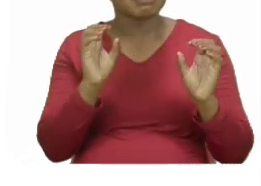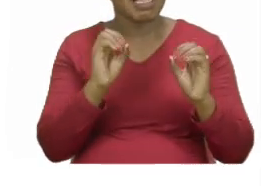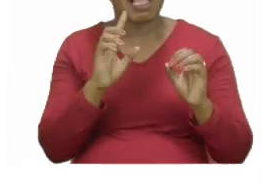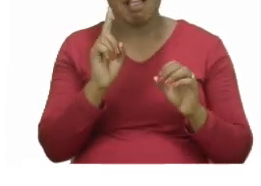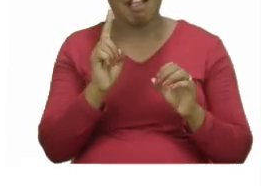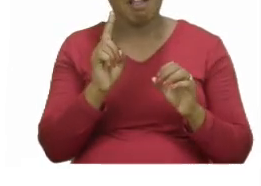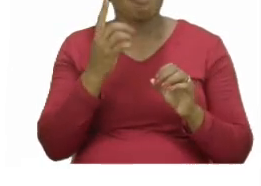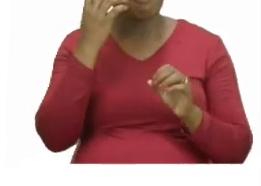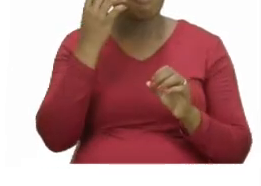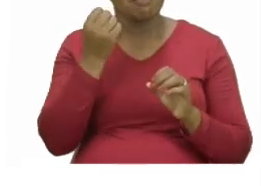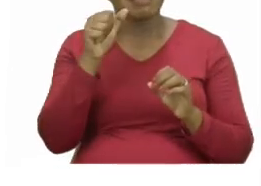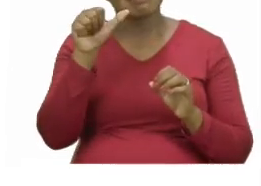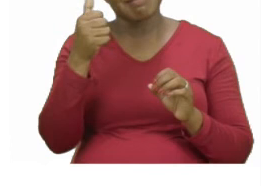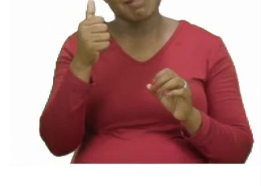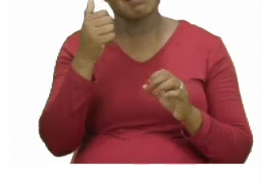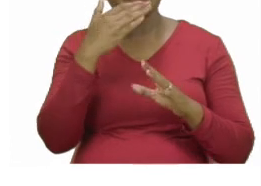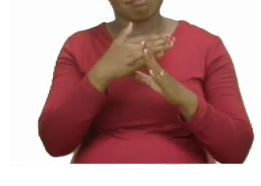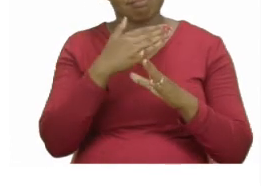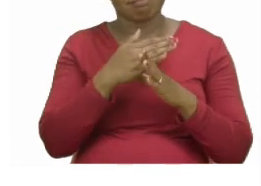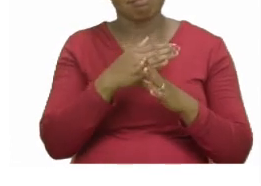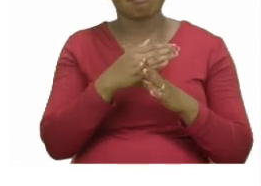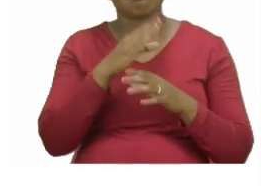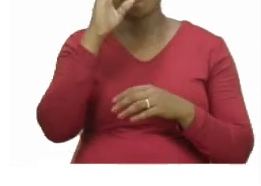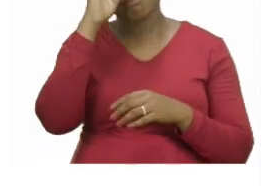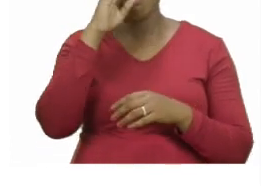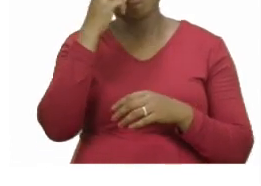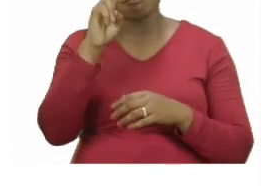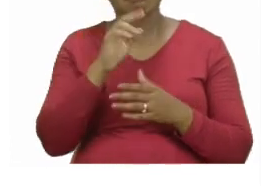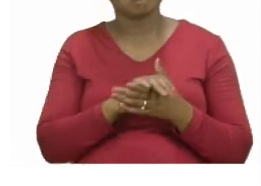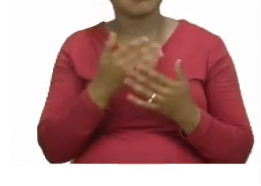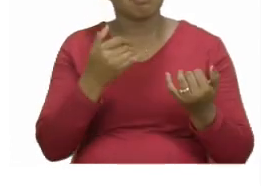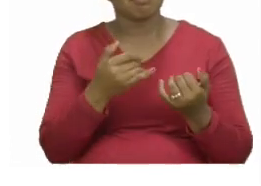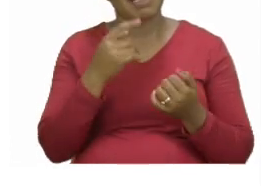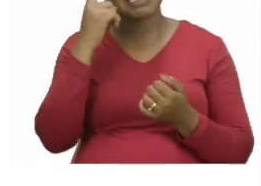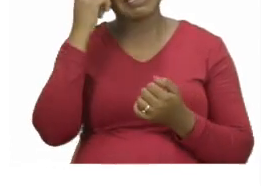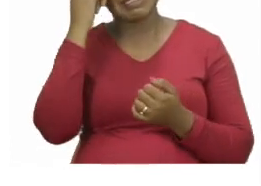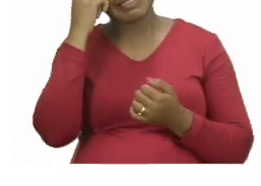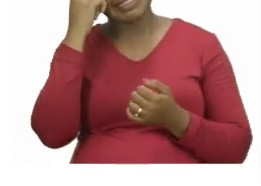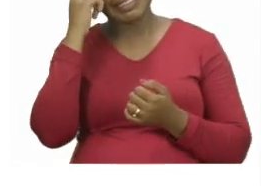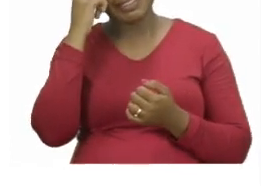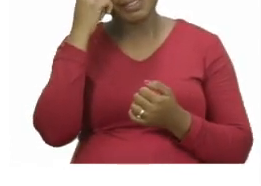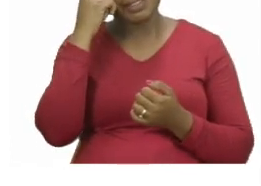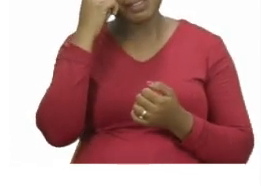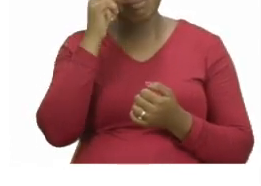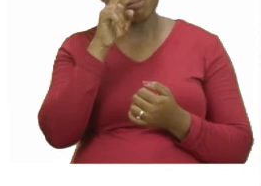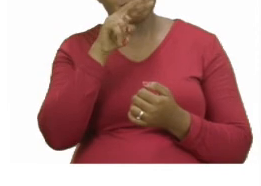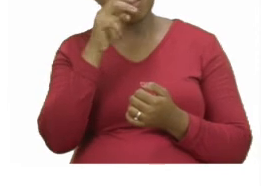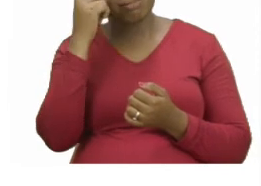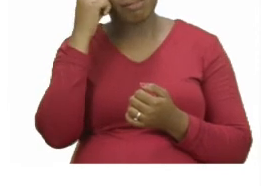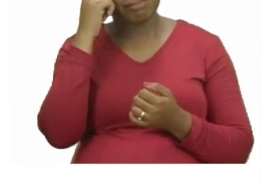about, and this is where we have to estimate. There it says estimate